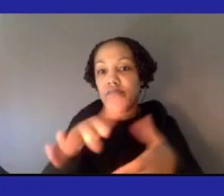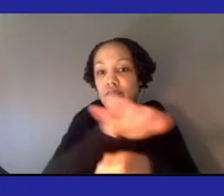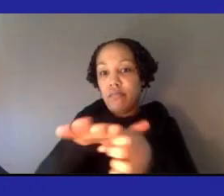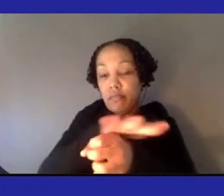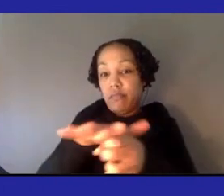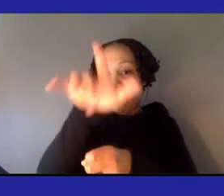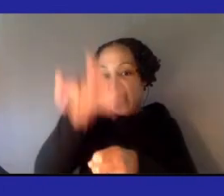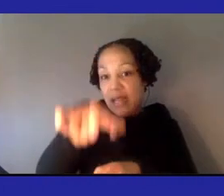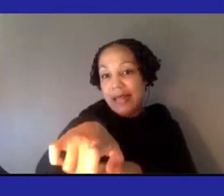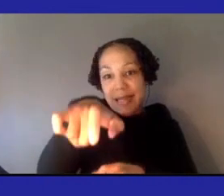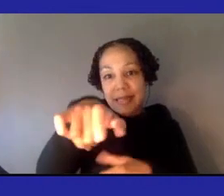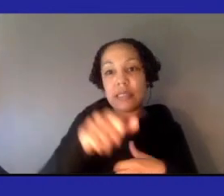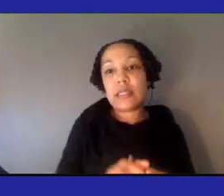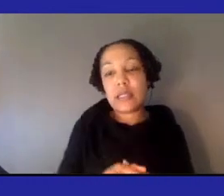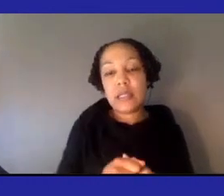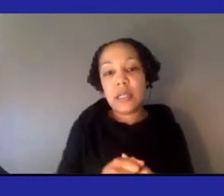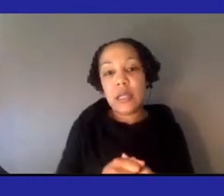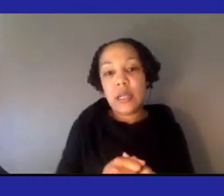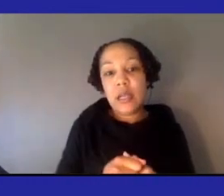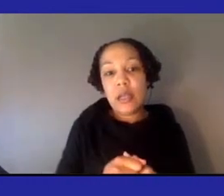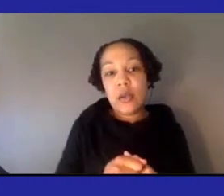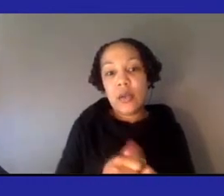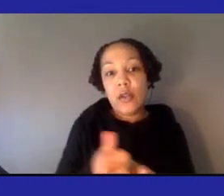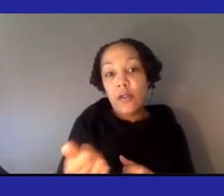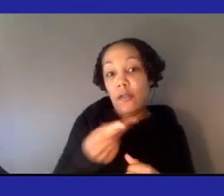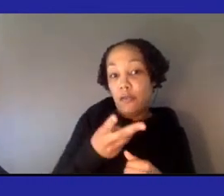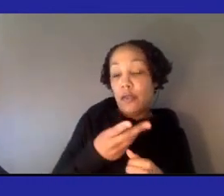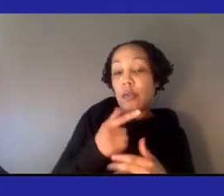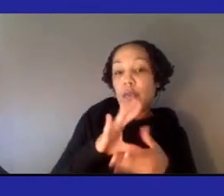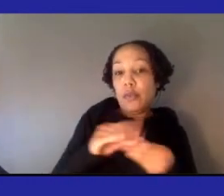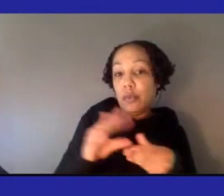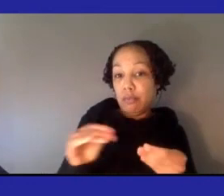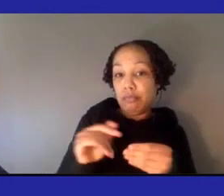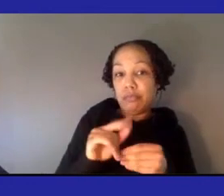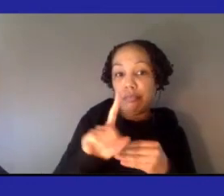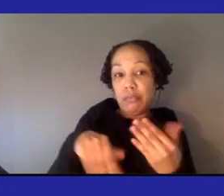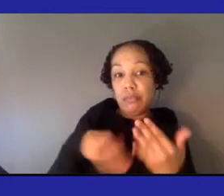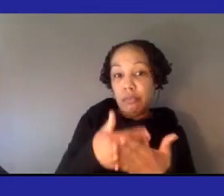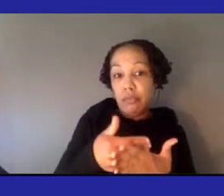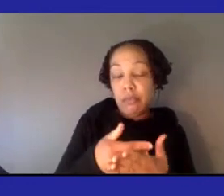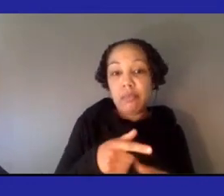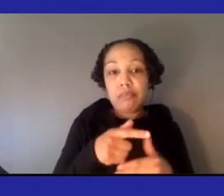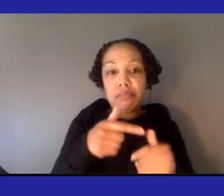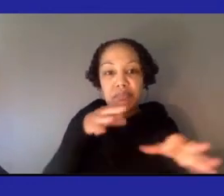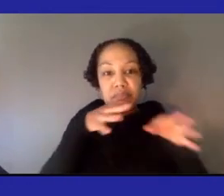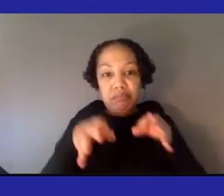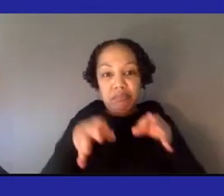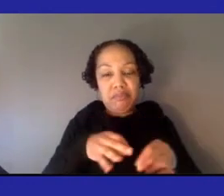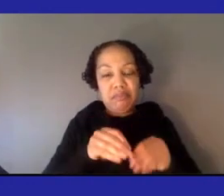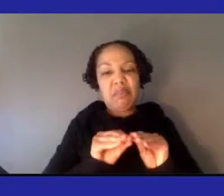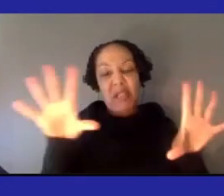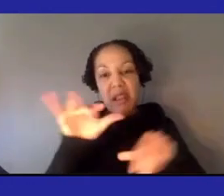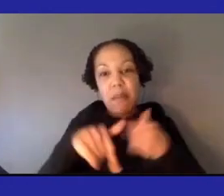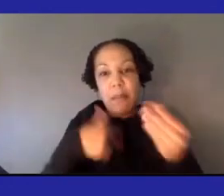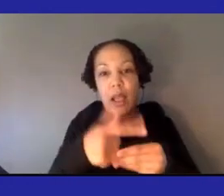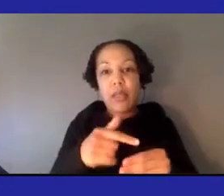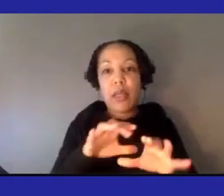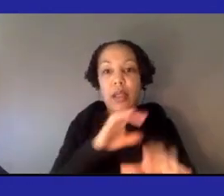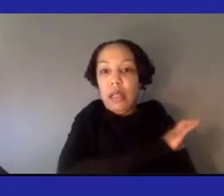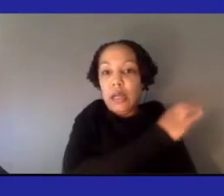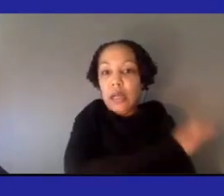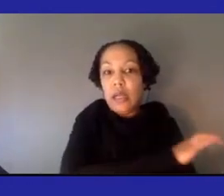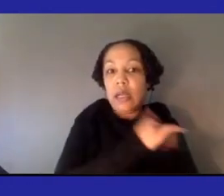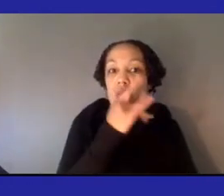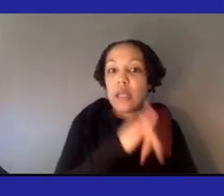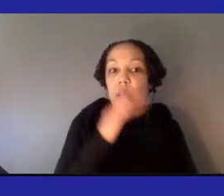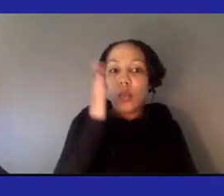So to say a couple of words about the clinic itself, we want to structure this as we've been successful with the comprehensive primary care model that we've implemented